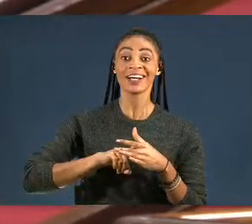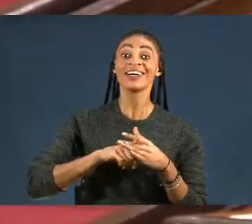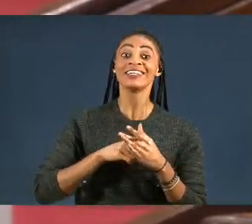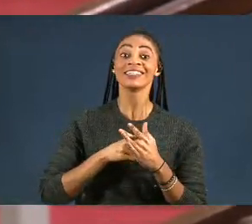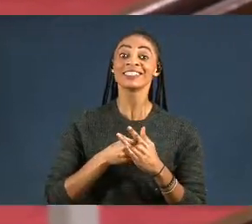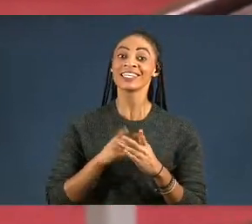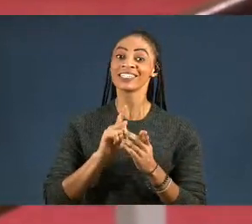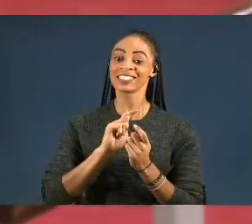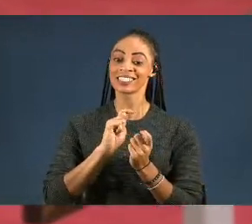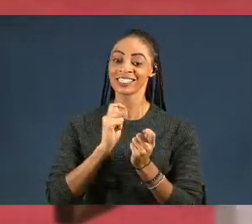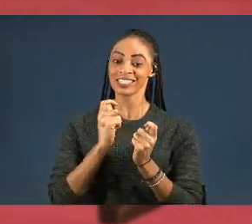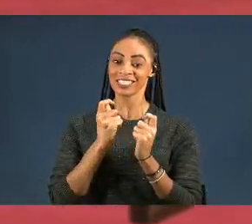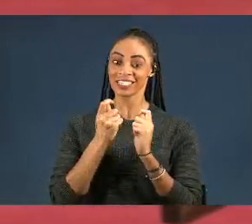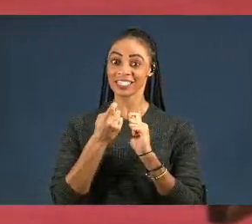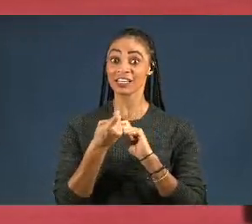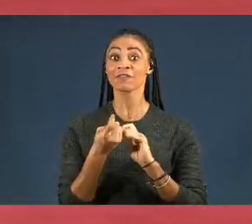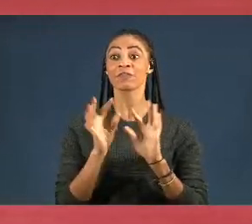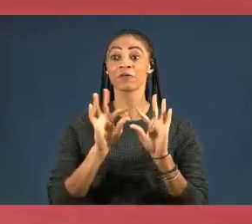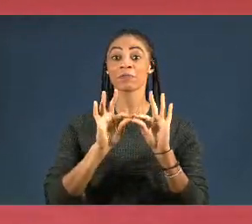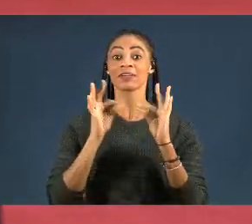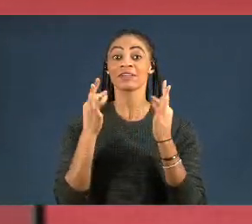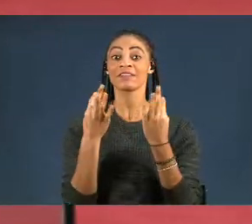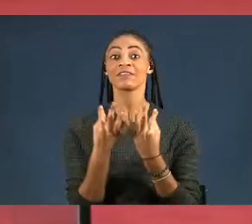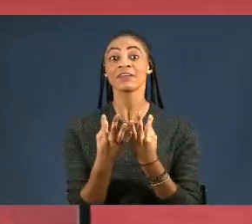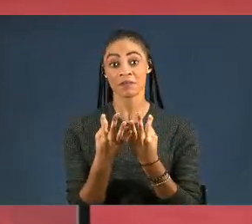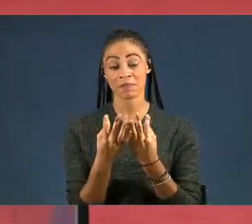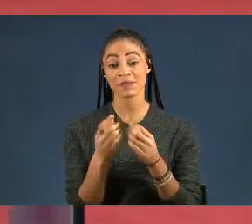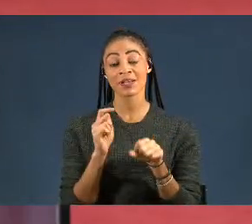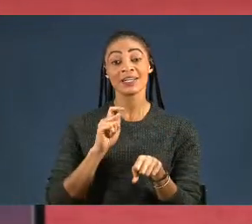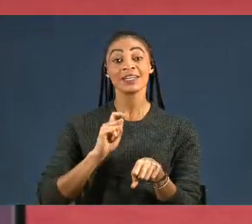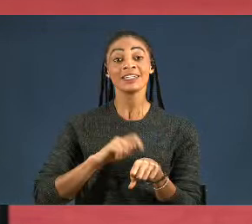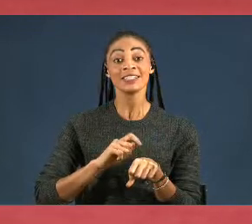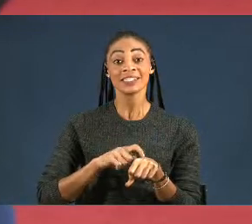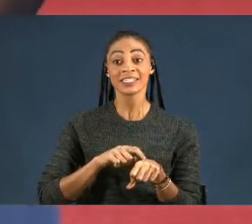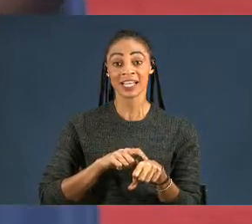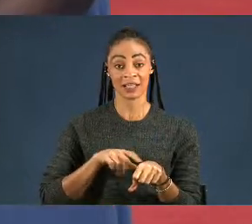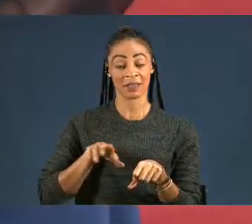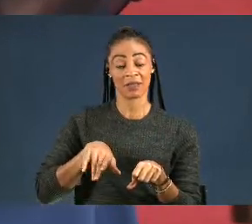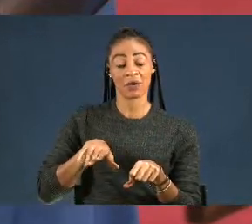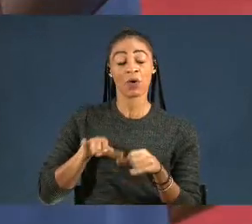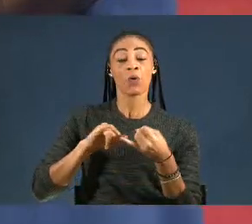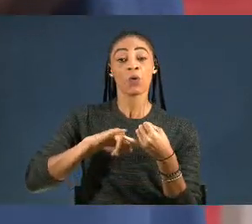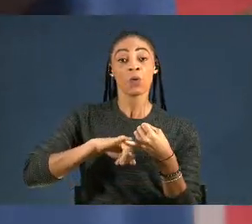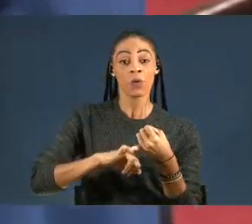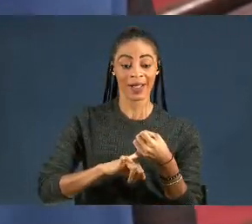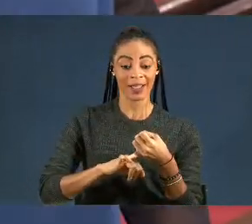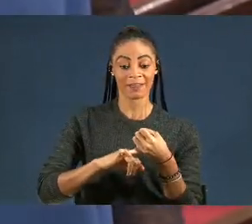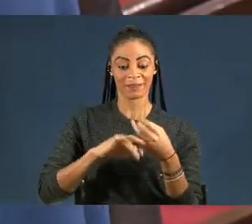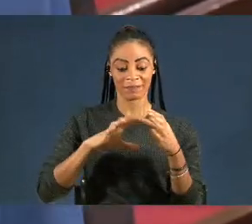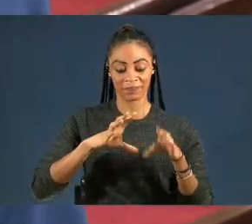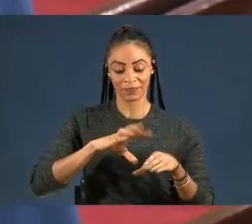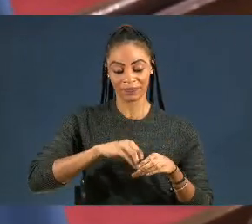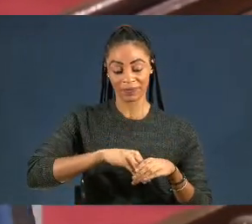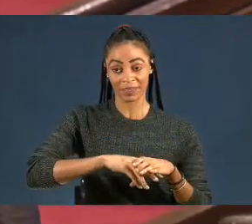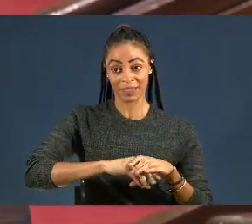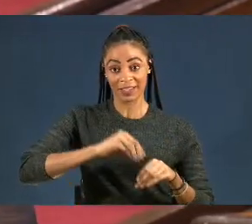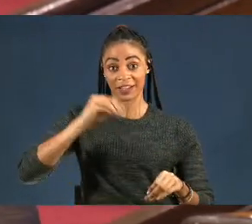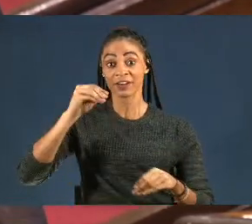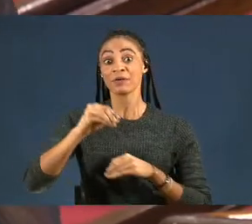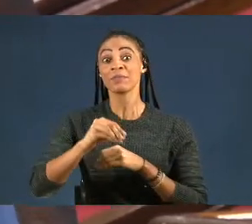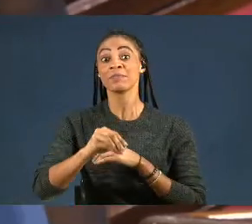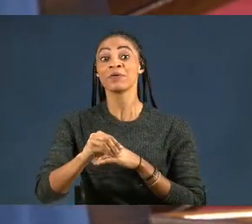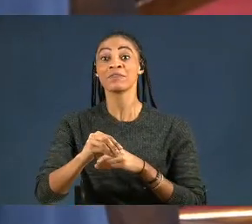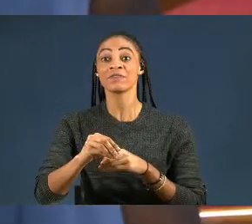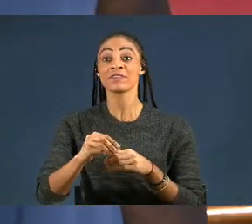and others here who are married, when your wife removes the most precious thing she has, you know, women, we are funny creatures. We